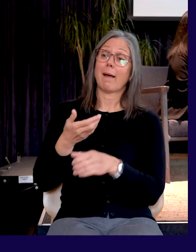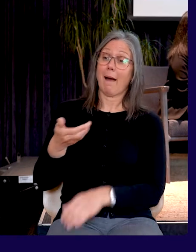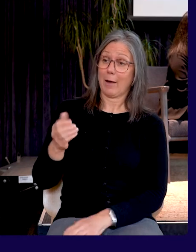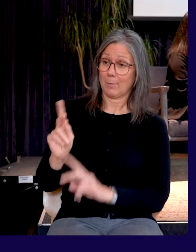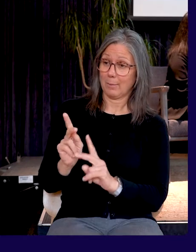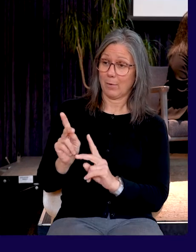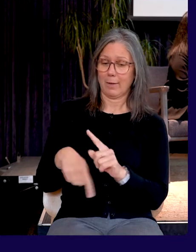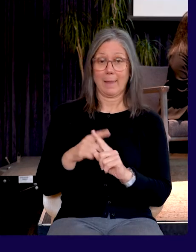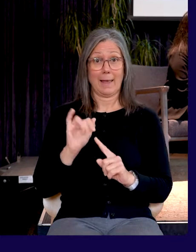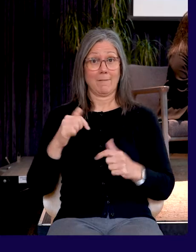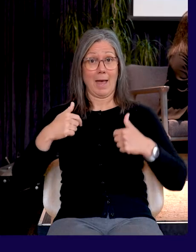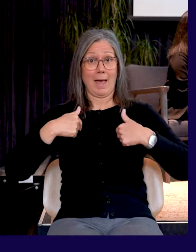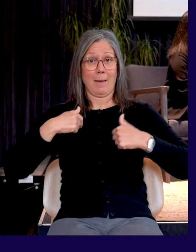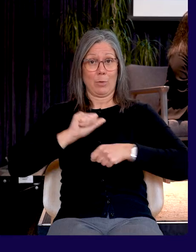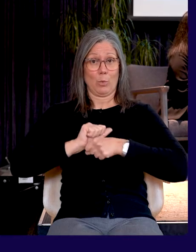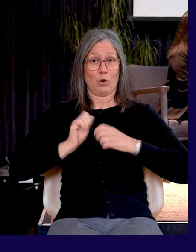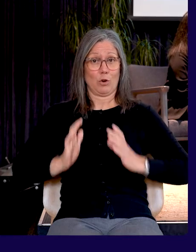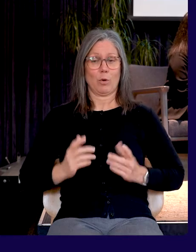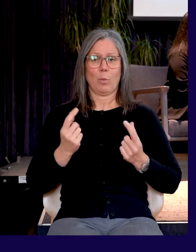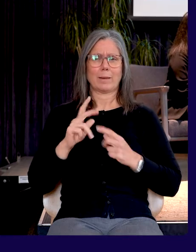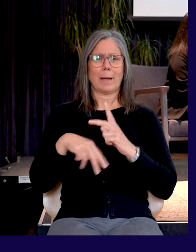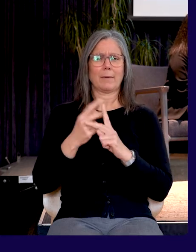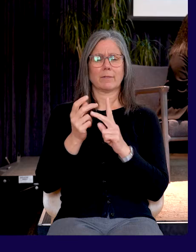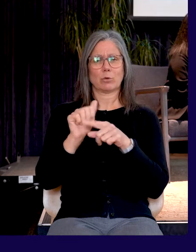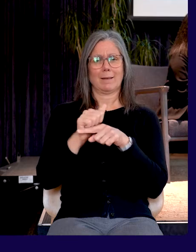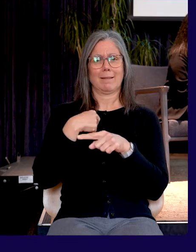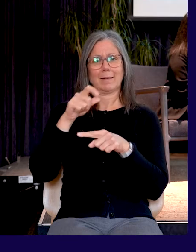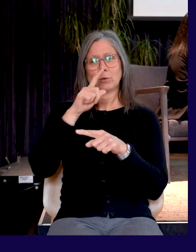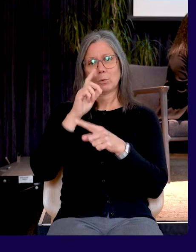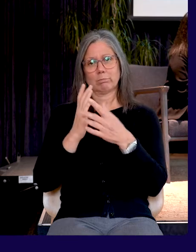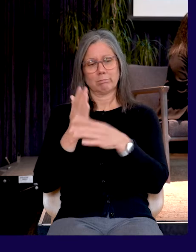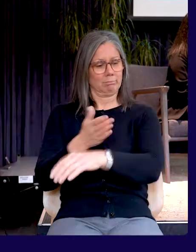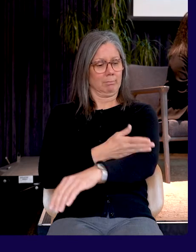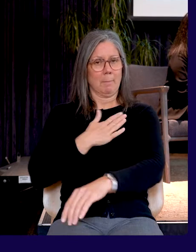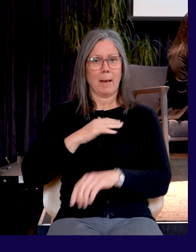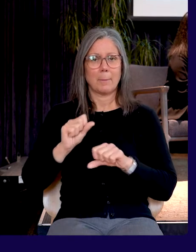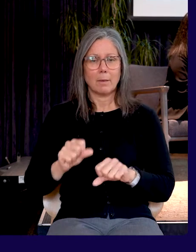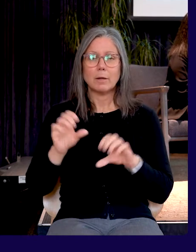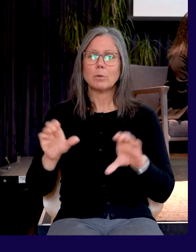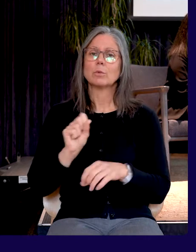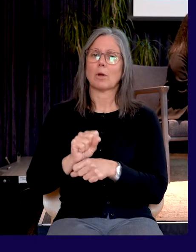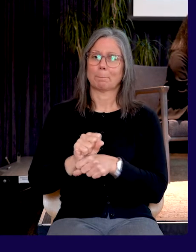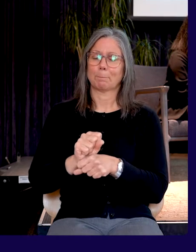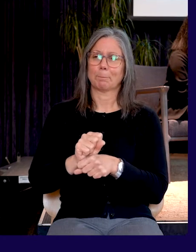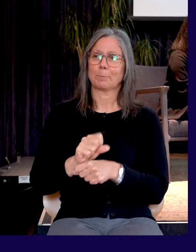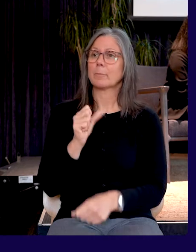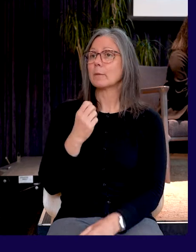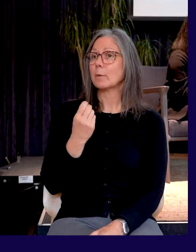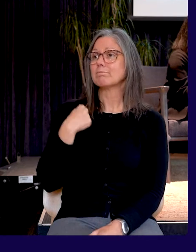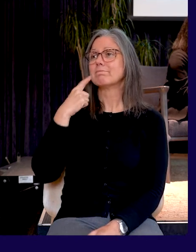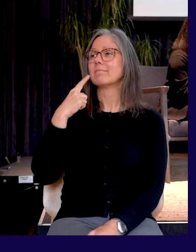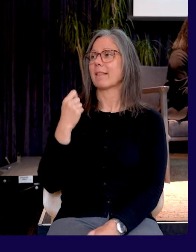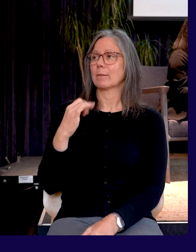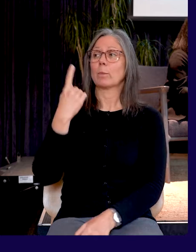versus if I'm the worker thinking about what skills training I need to enhance my ability to do the job. So I think that's